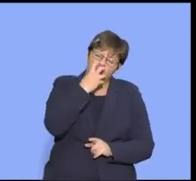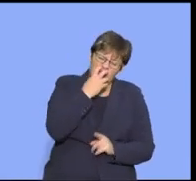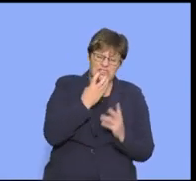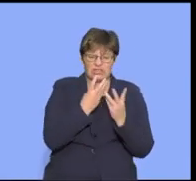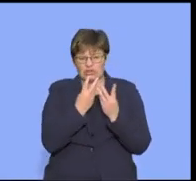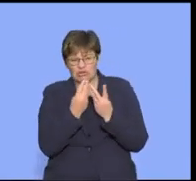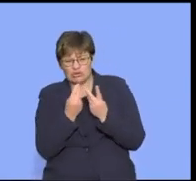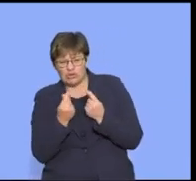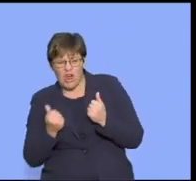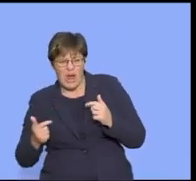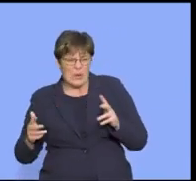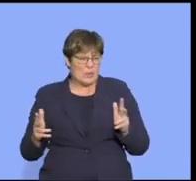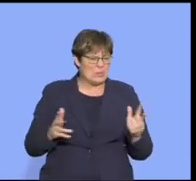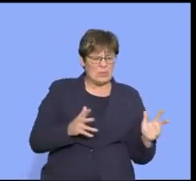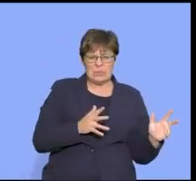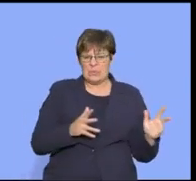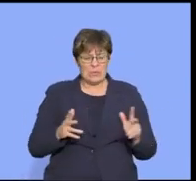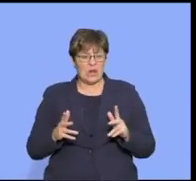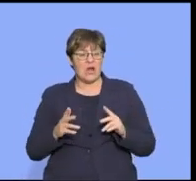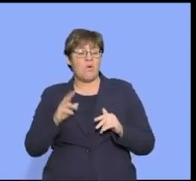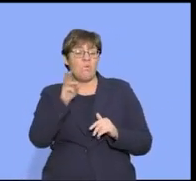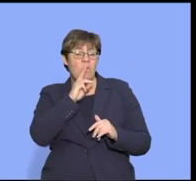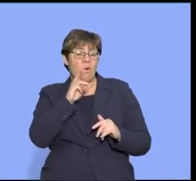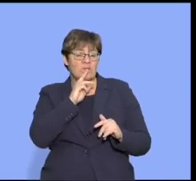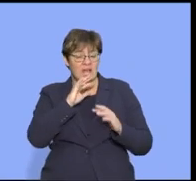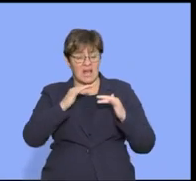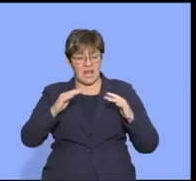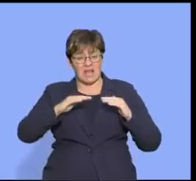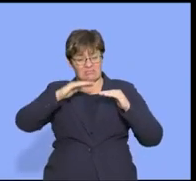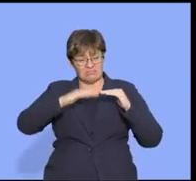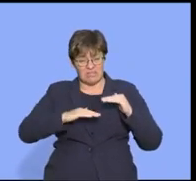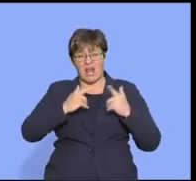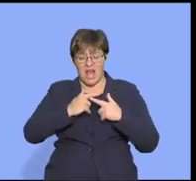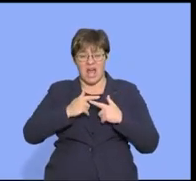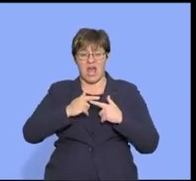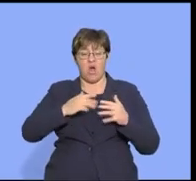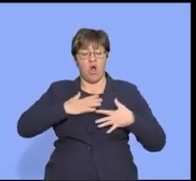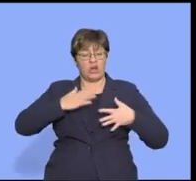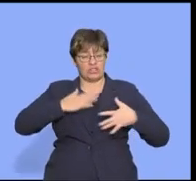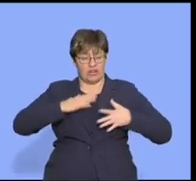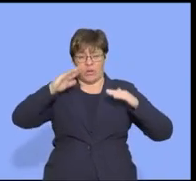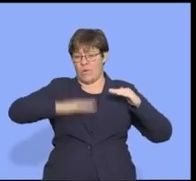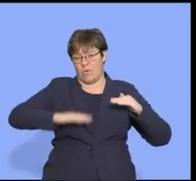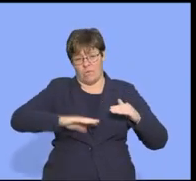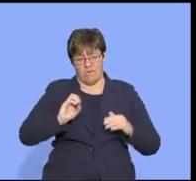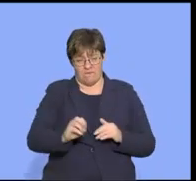hot and dry with low levels of oxygen.